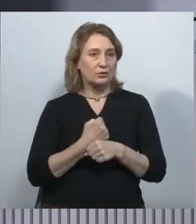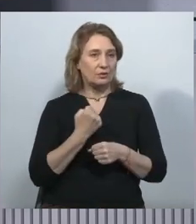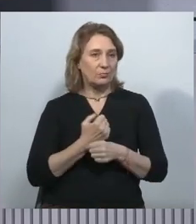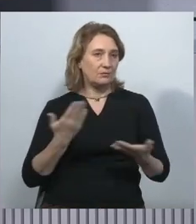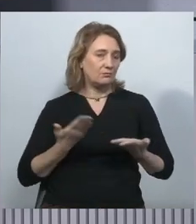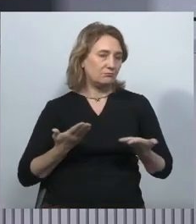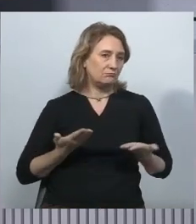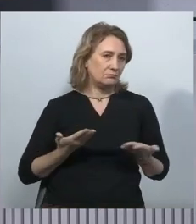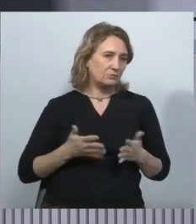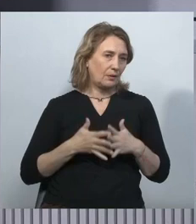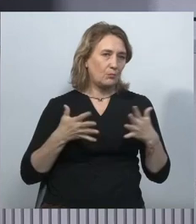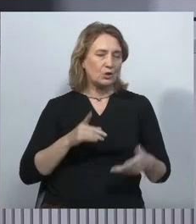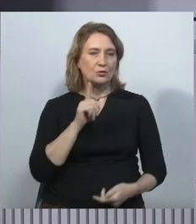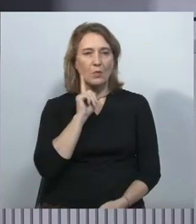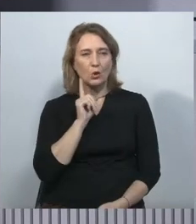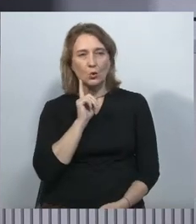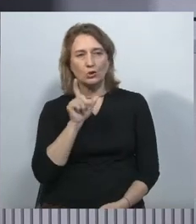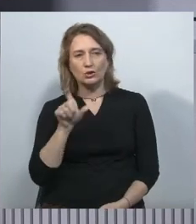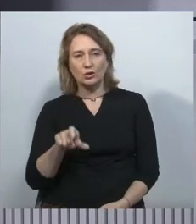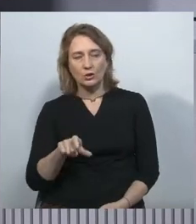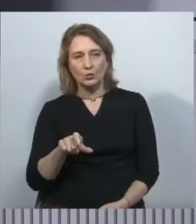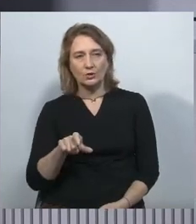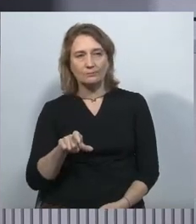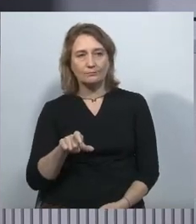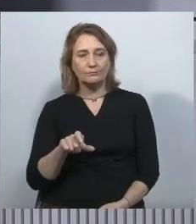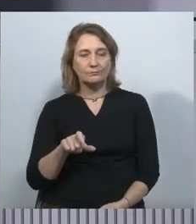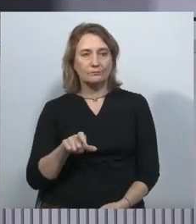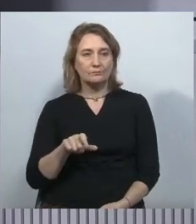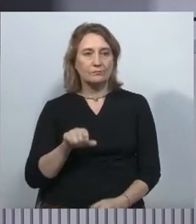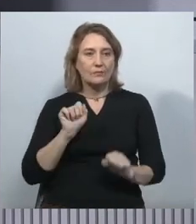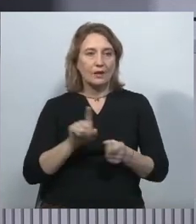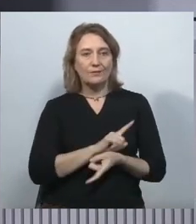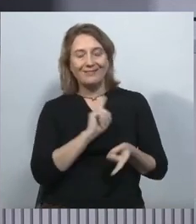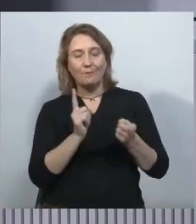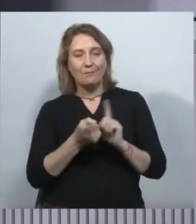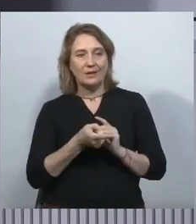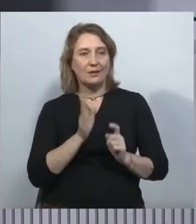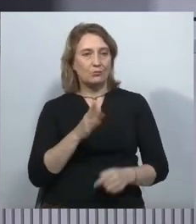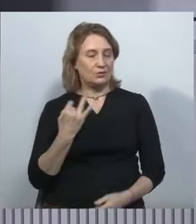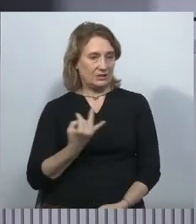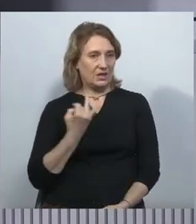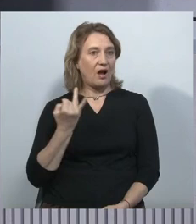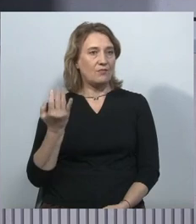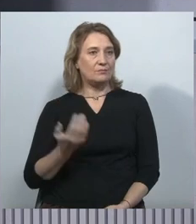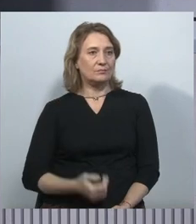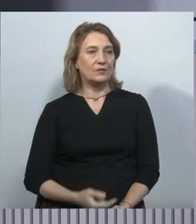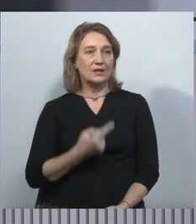it, especially if it's there are some younger you know, category of people like